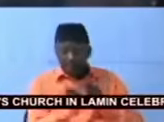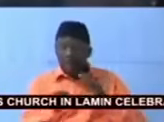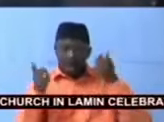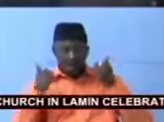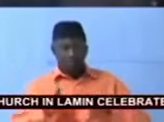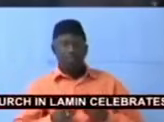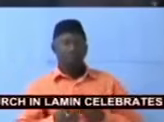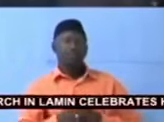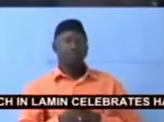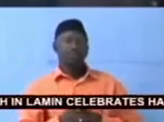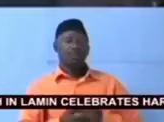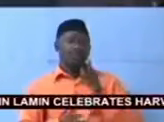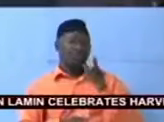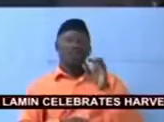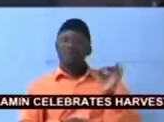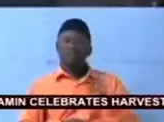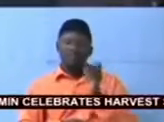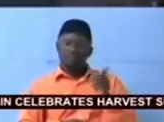unprecedented.